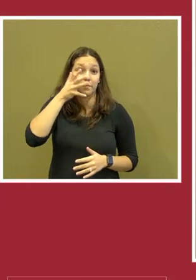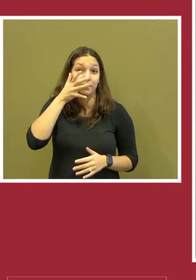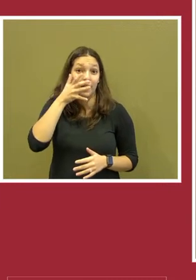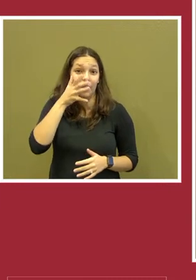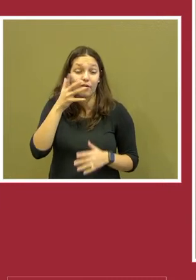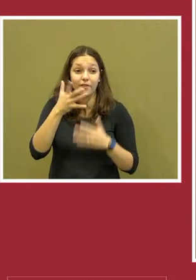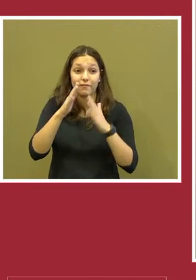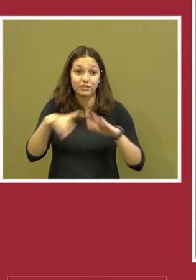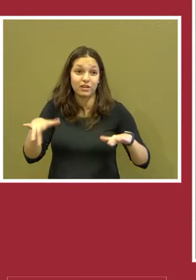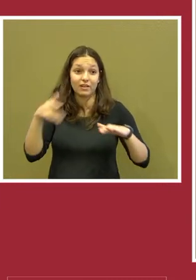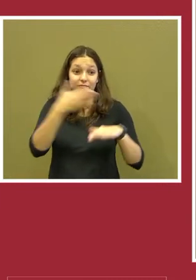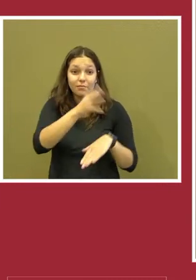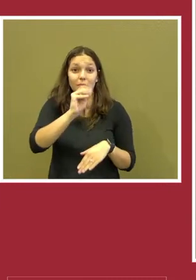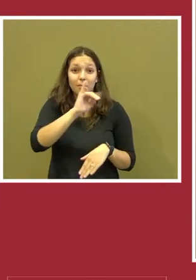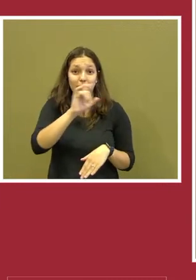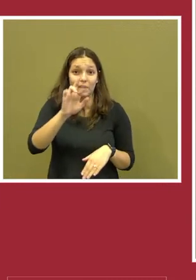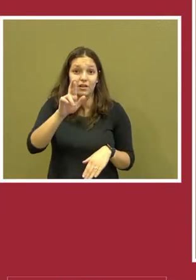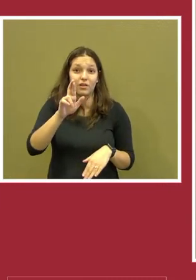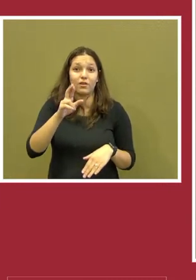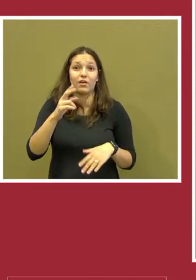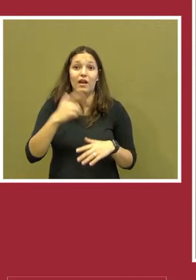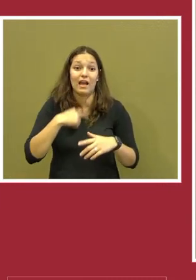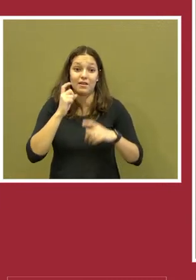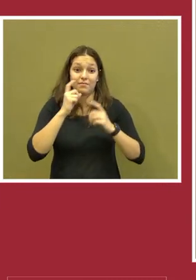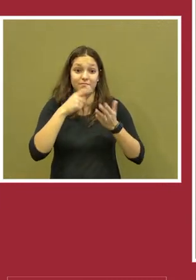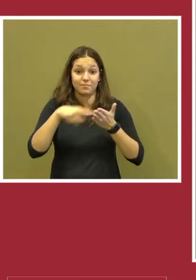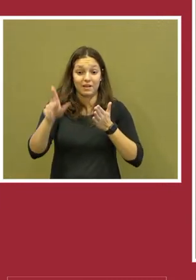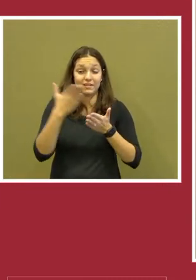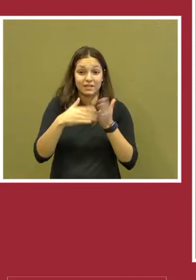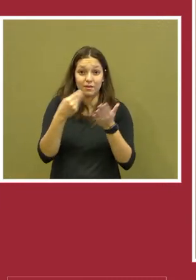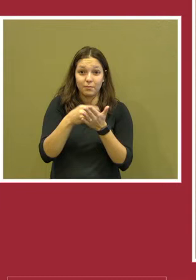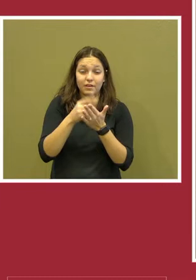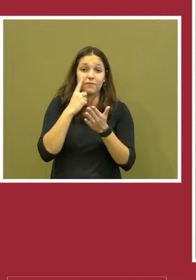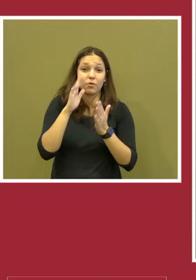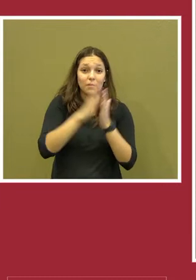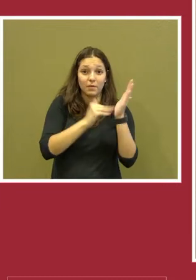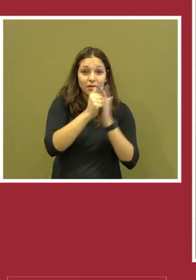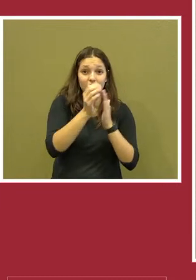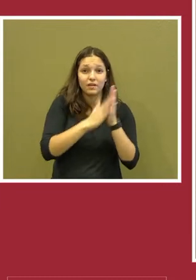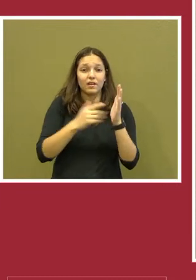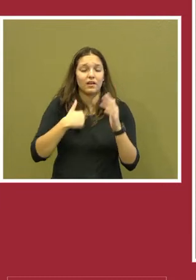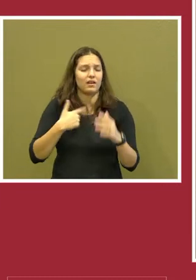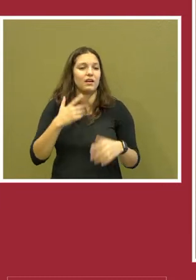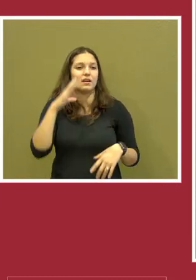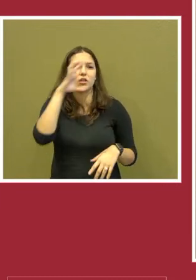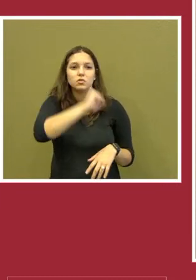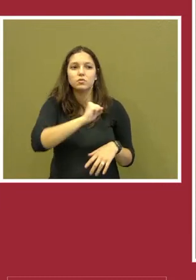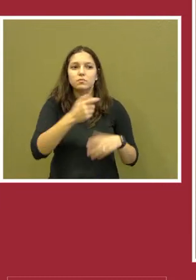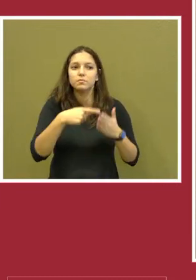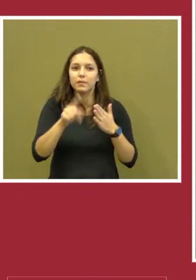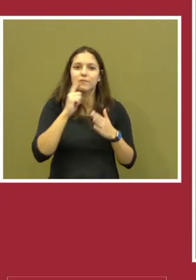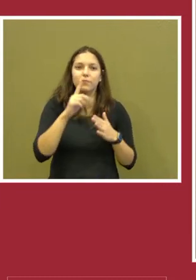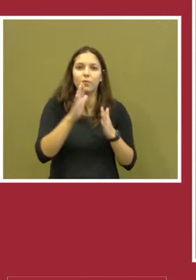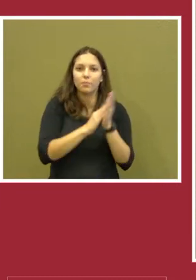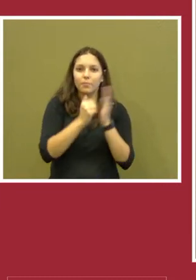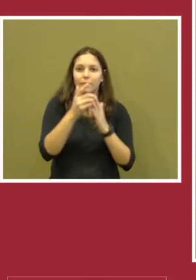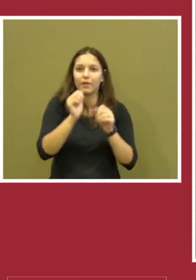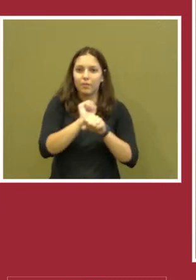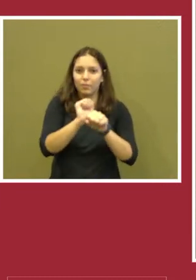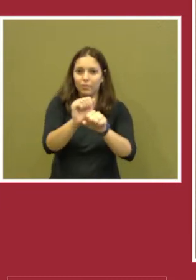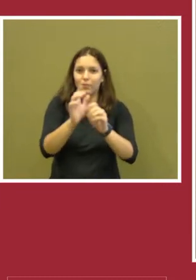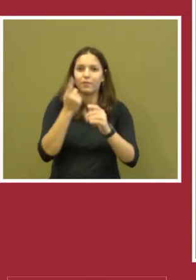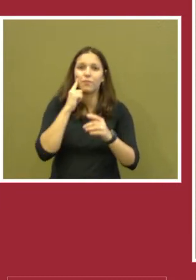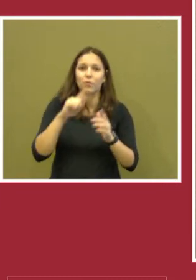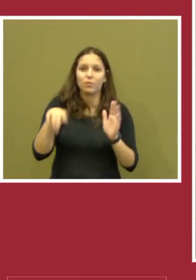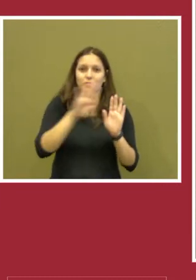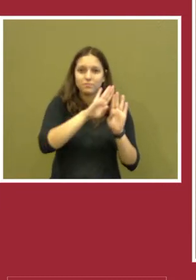paid some of the money for those murals. As a taxpayer, I presumably paid for the pain and labor to cover those murals. As a journalist, though, I was reading